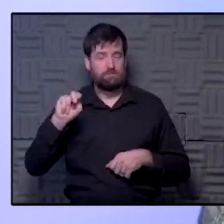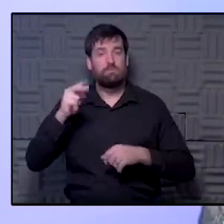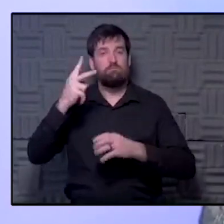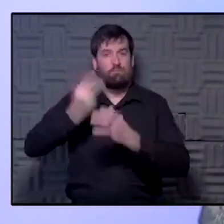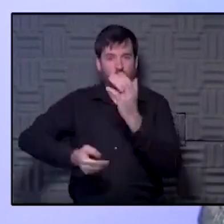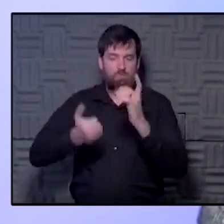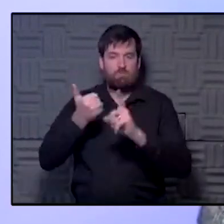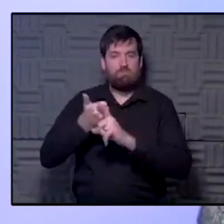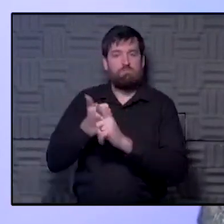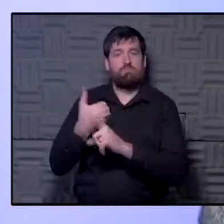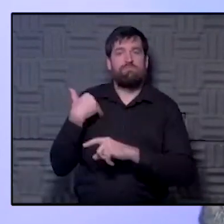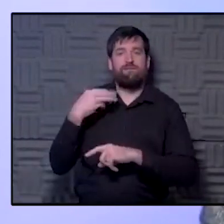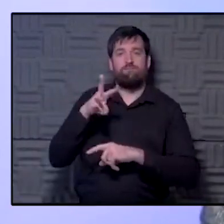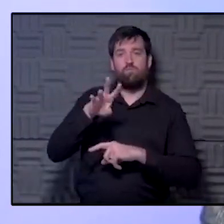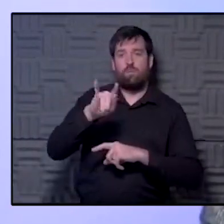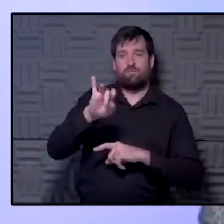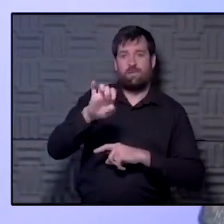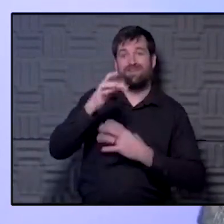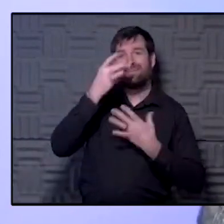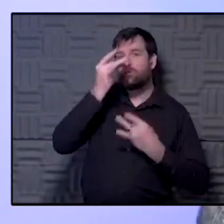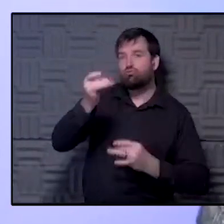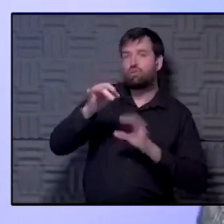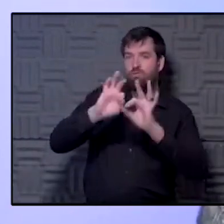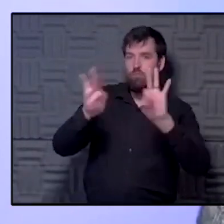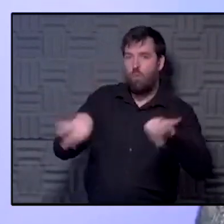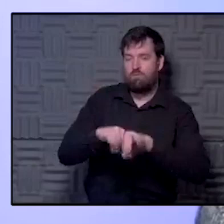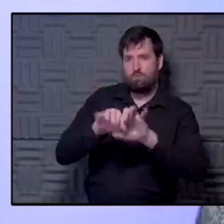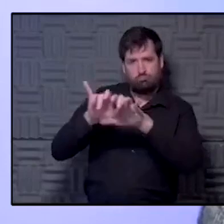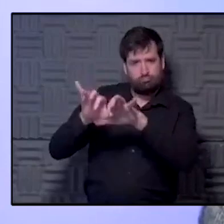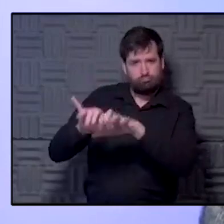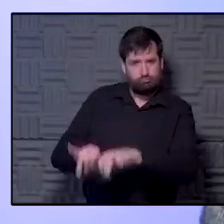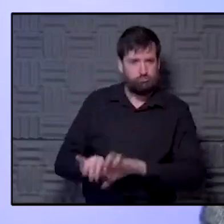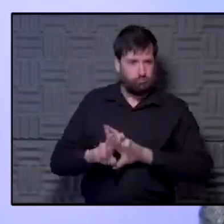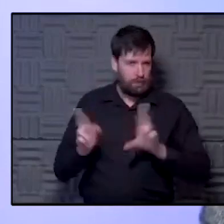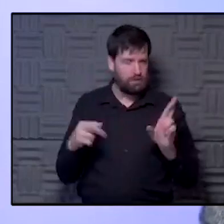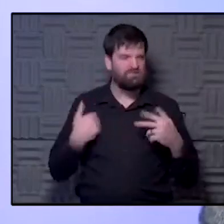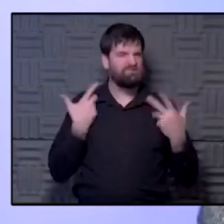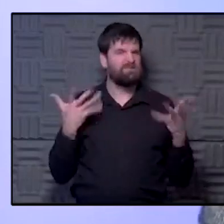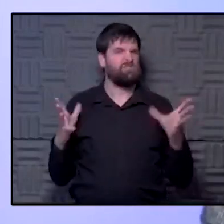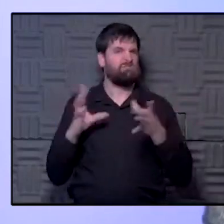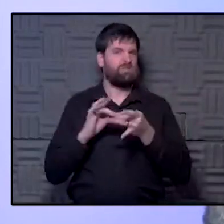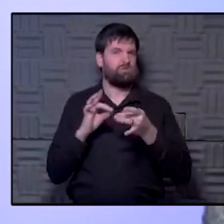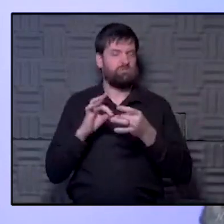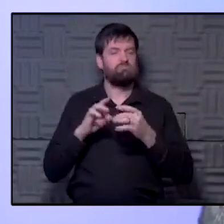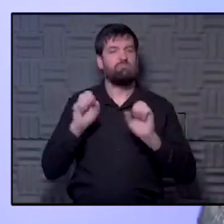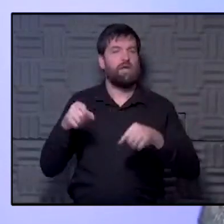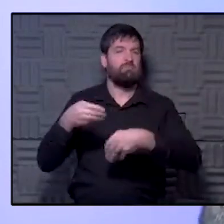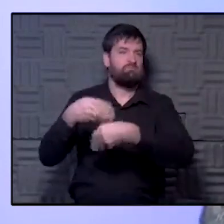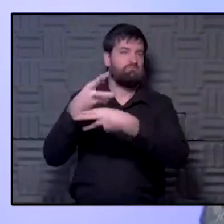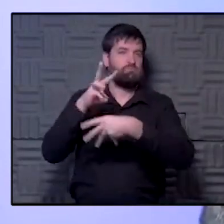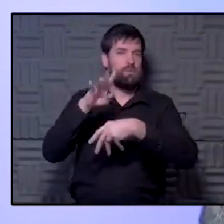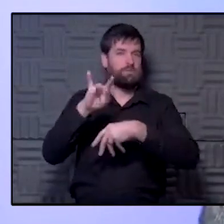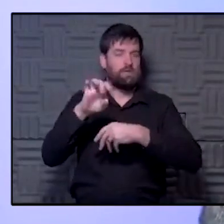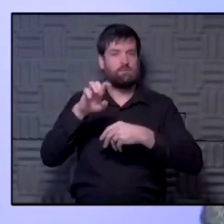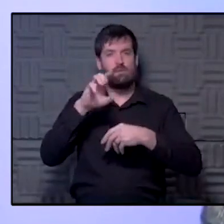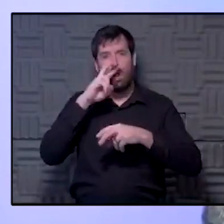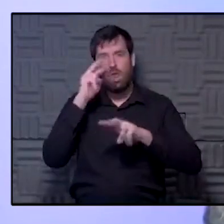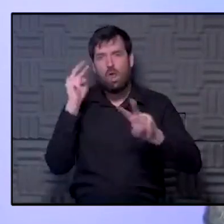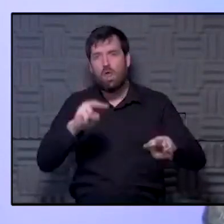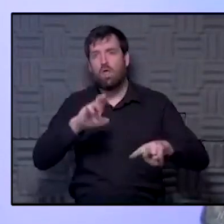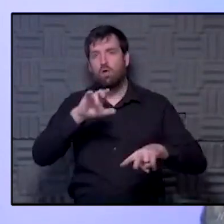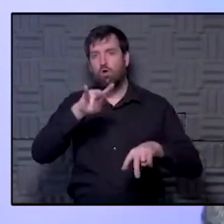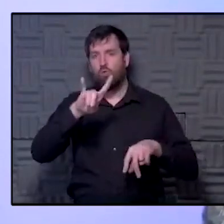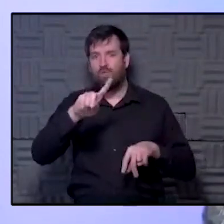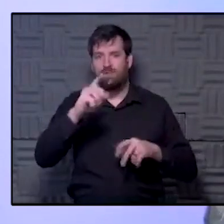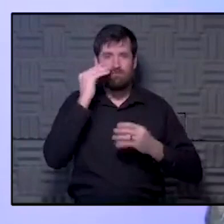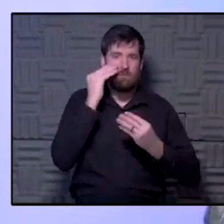have website interest forms ready to go. So I've mentioned that. You can go to the website, look up the COVID info, look up the